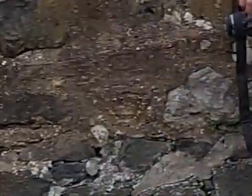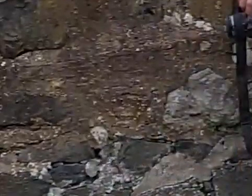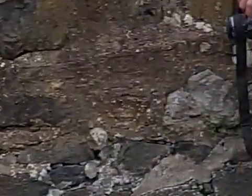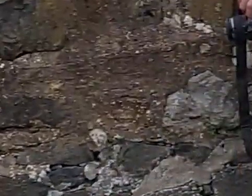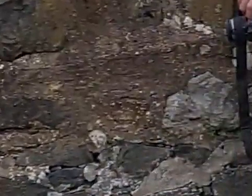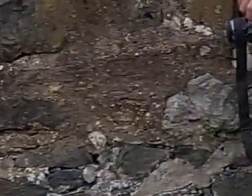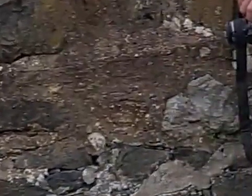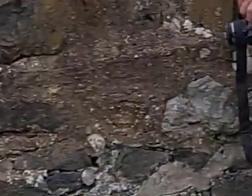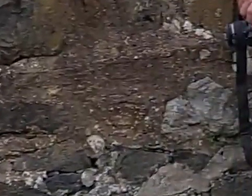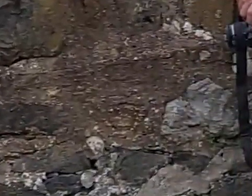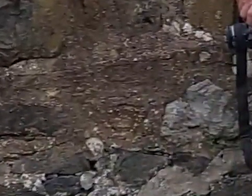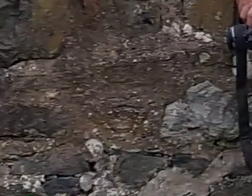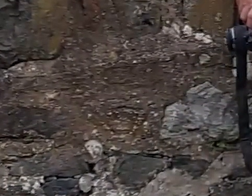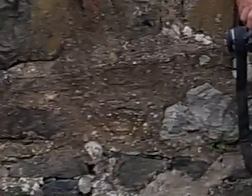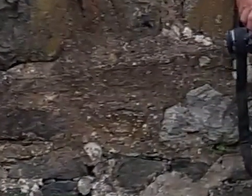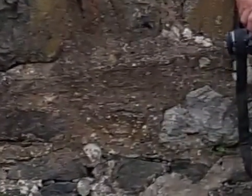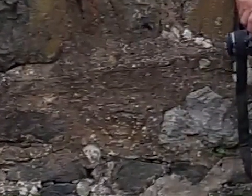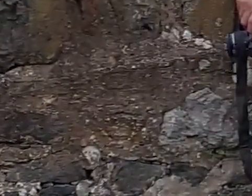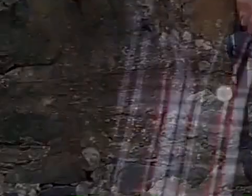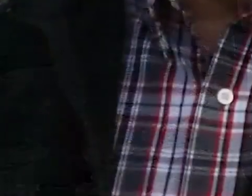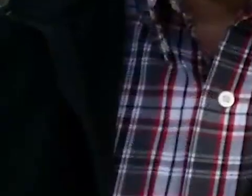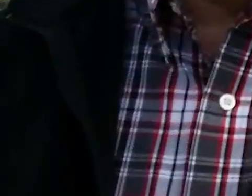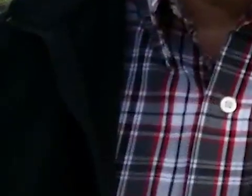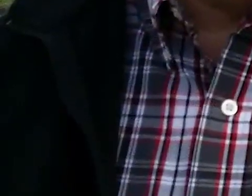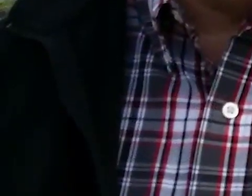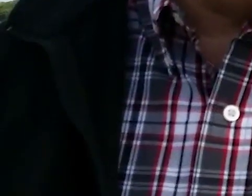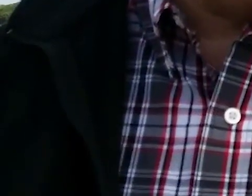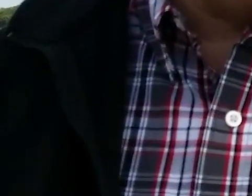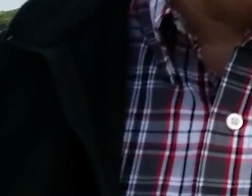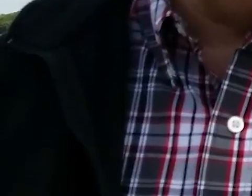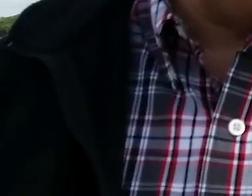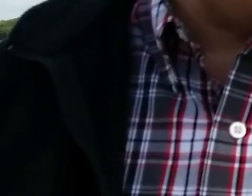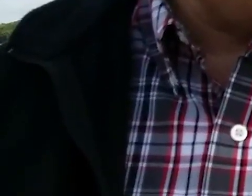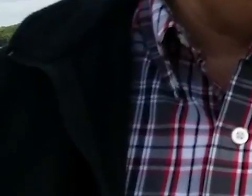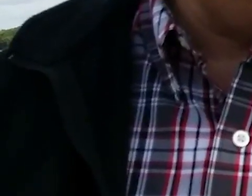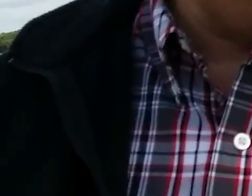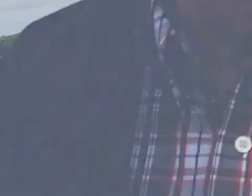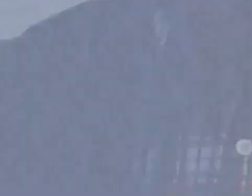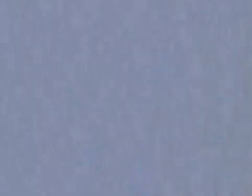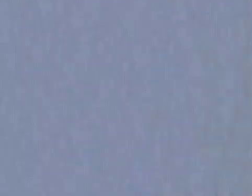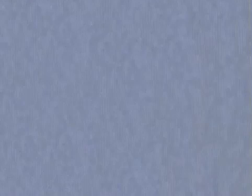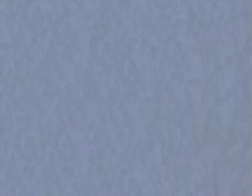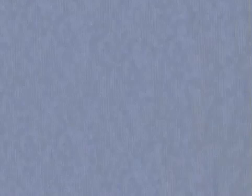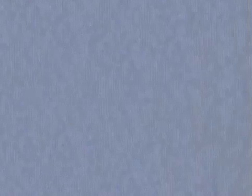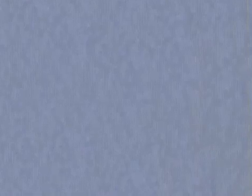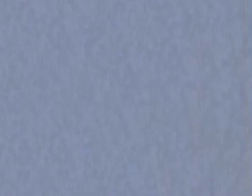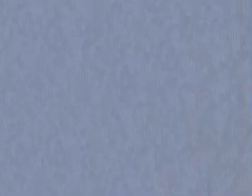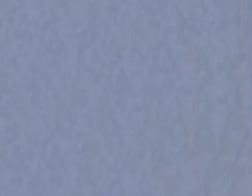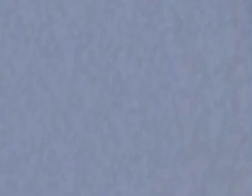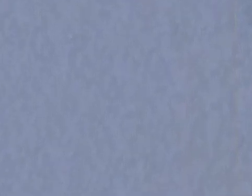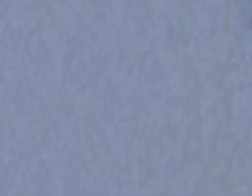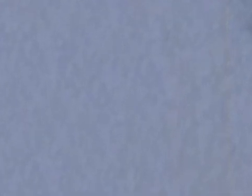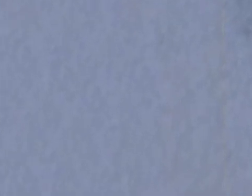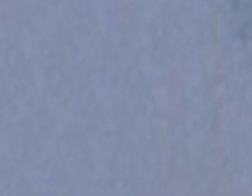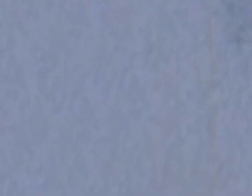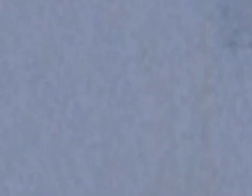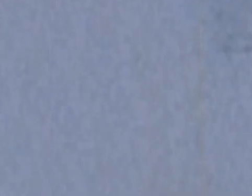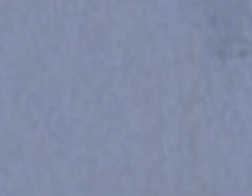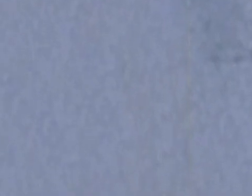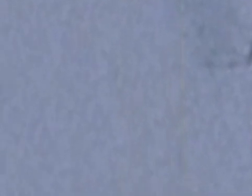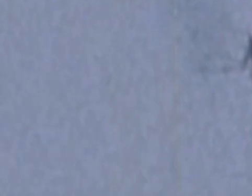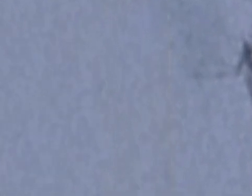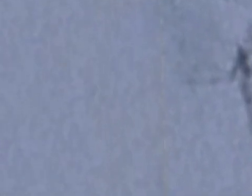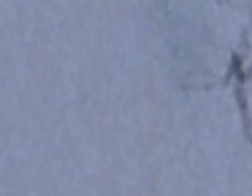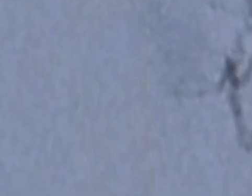The story begins in May of 2020, when the Overland Park accountant was diagnosed with a rare fusiform aneurysm, found